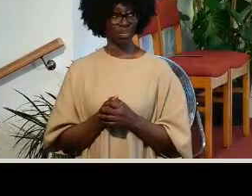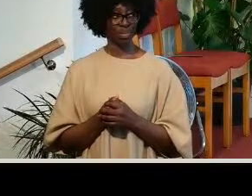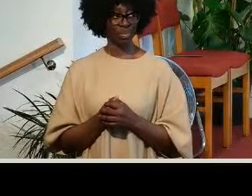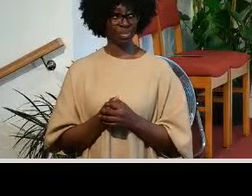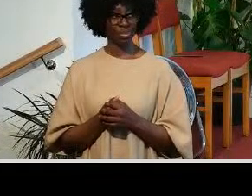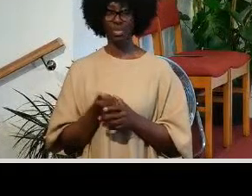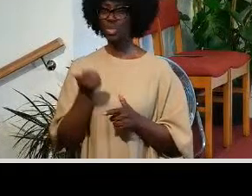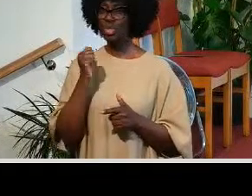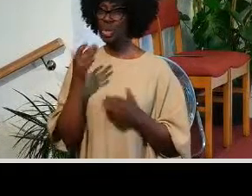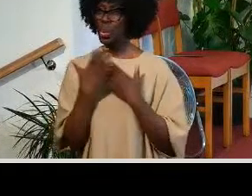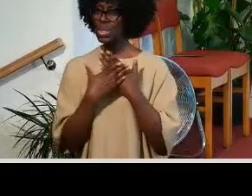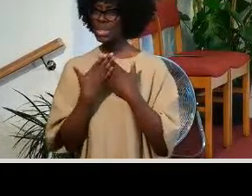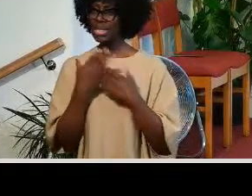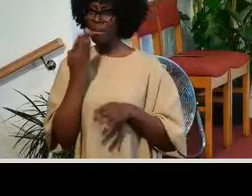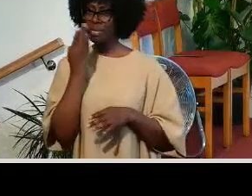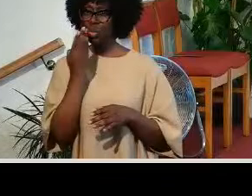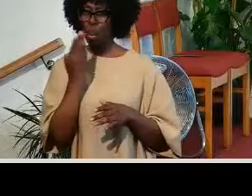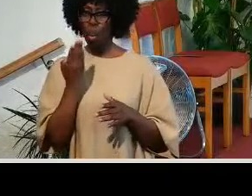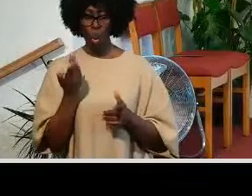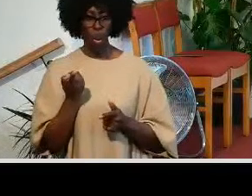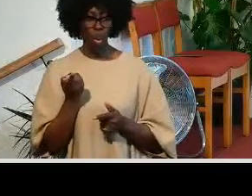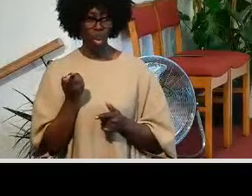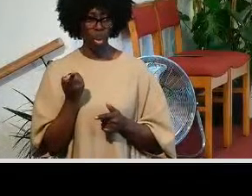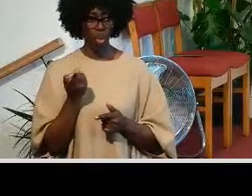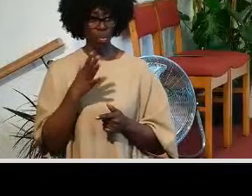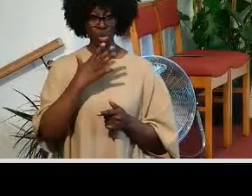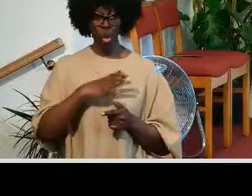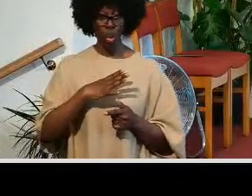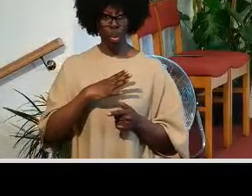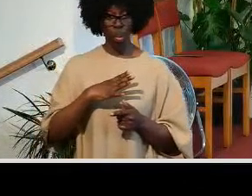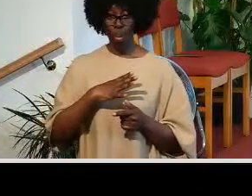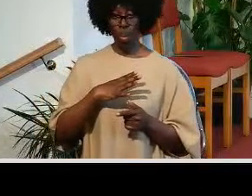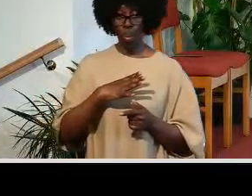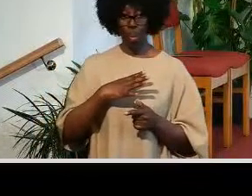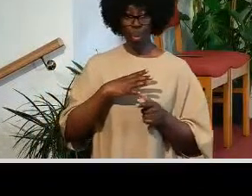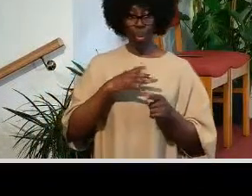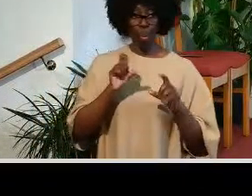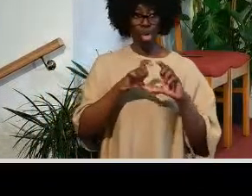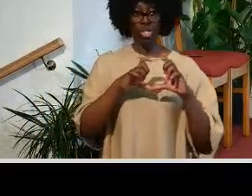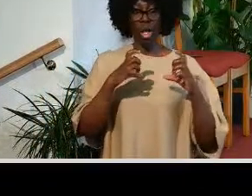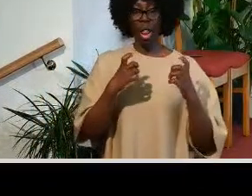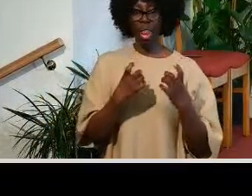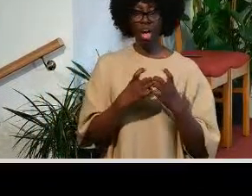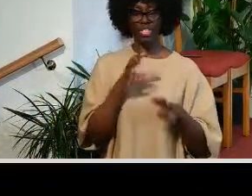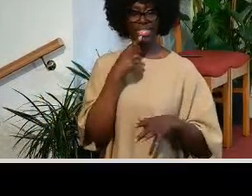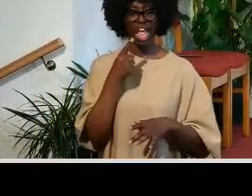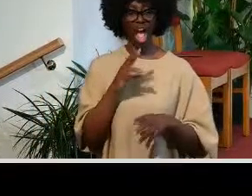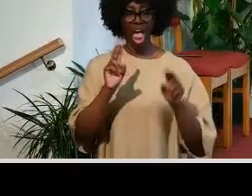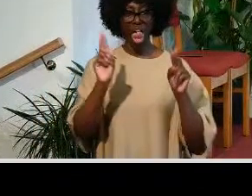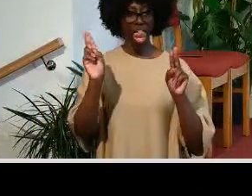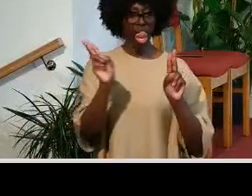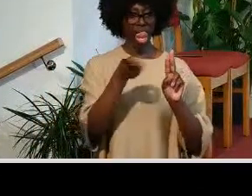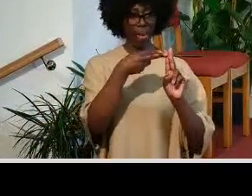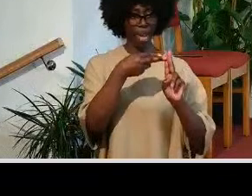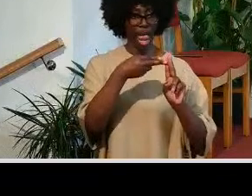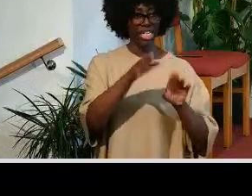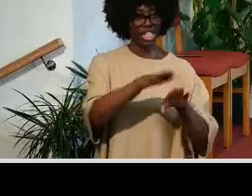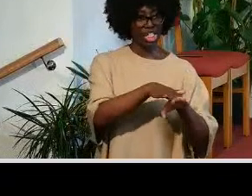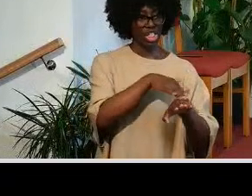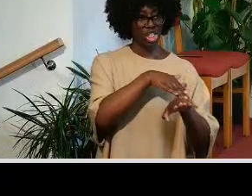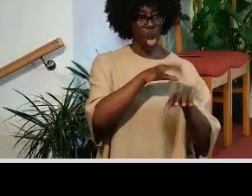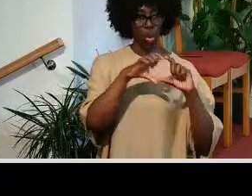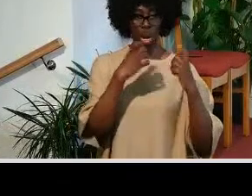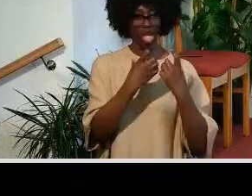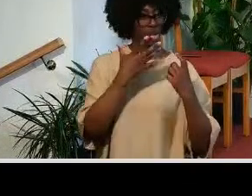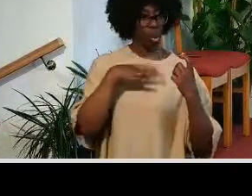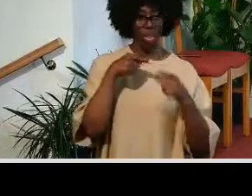whilst we don't want to have a class that we categorize as the slow class or anything like that, it might be useful